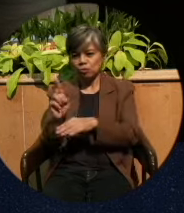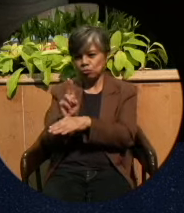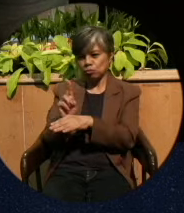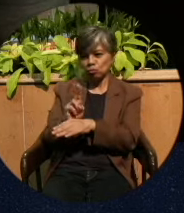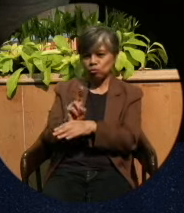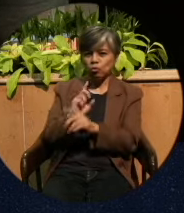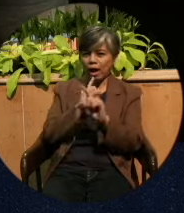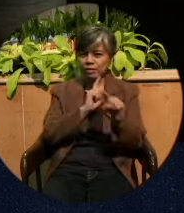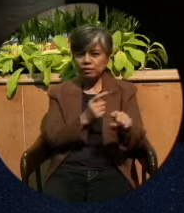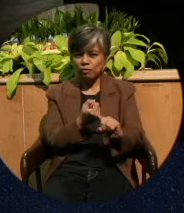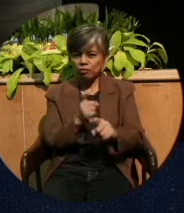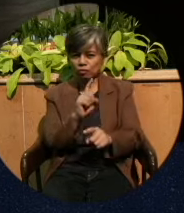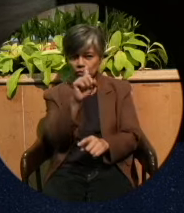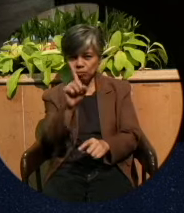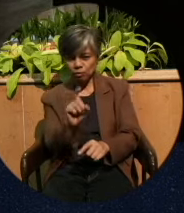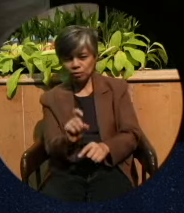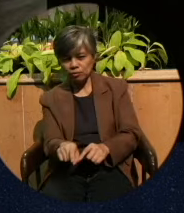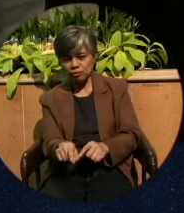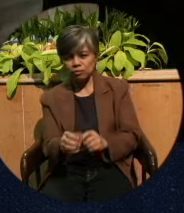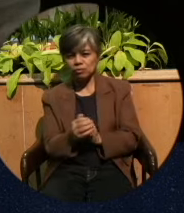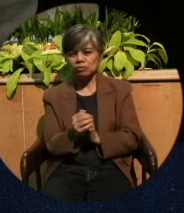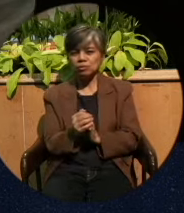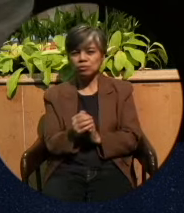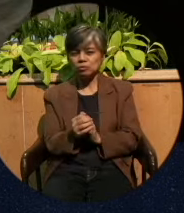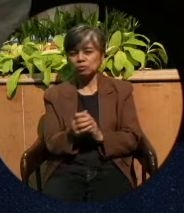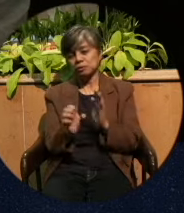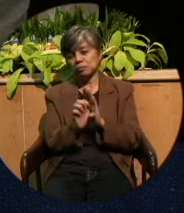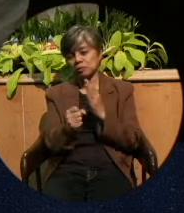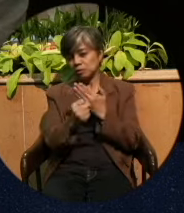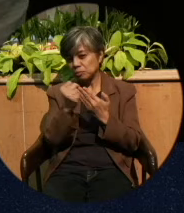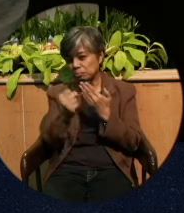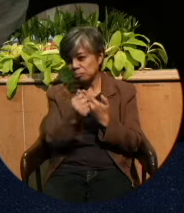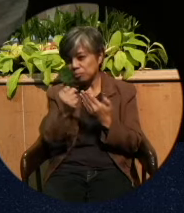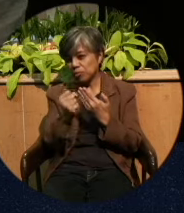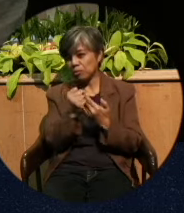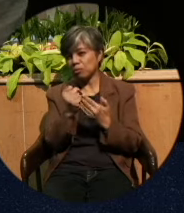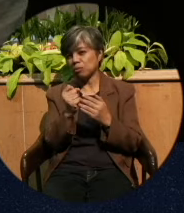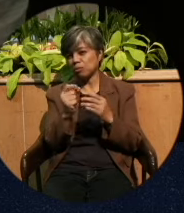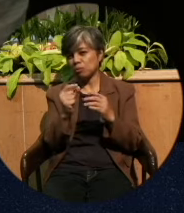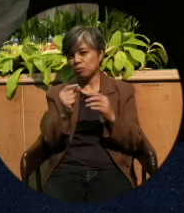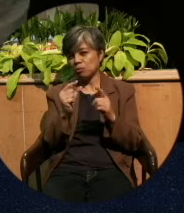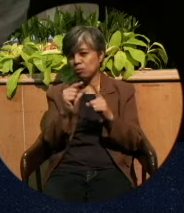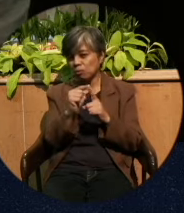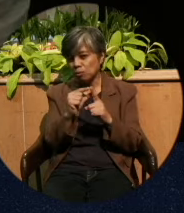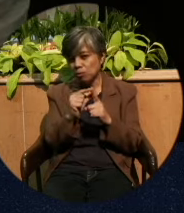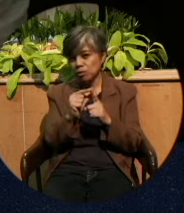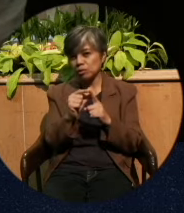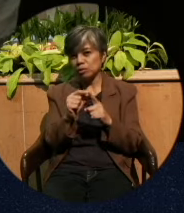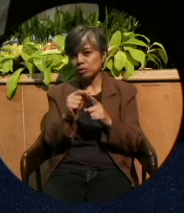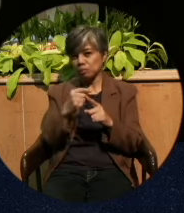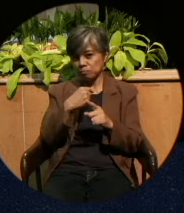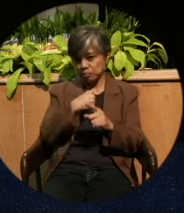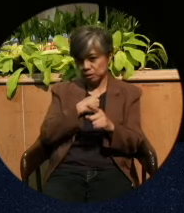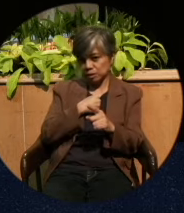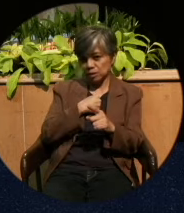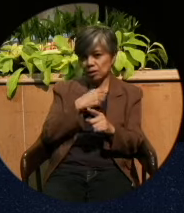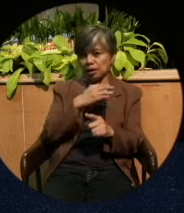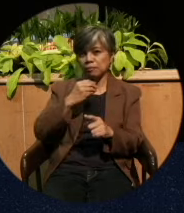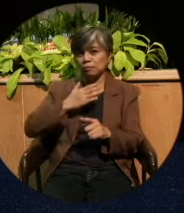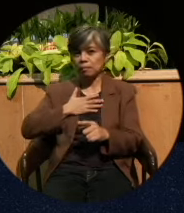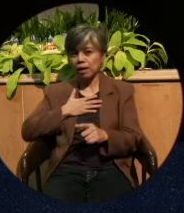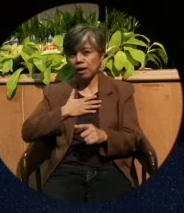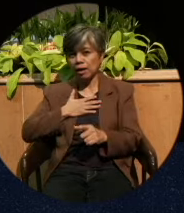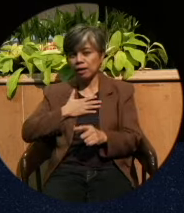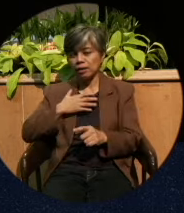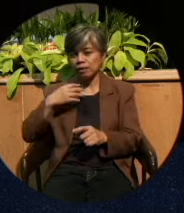whom those questions are asked. So a simple schematic is, you know, me and my employer. If